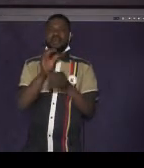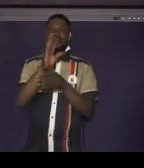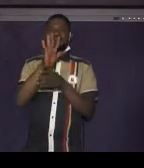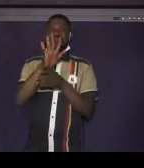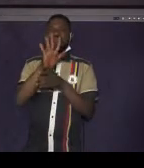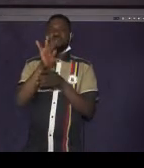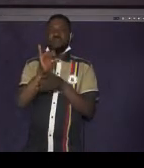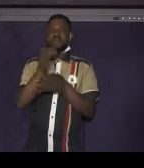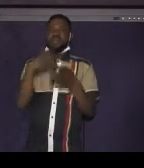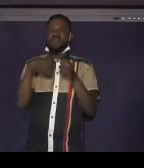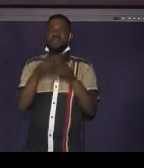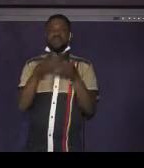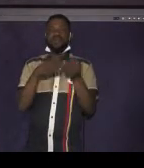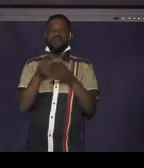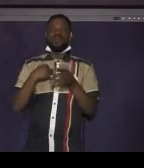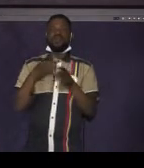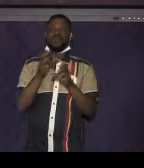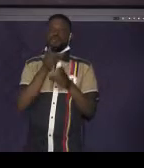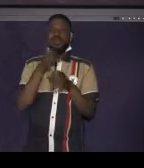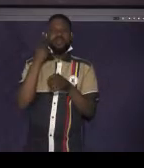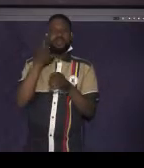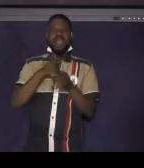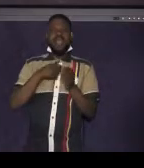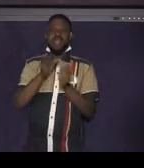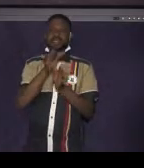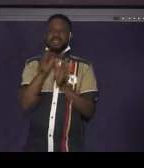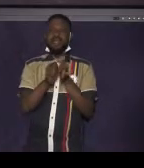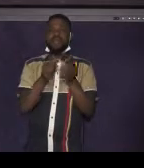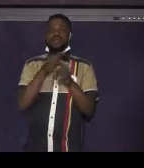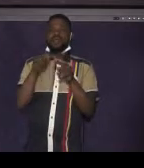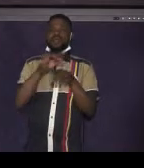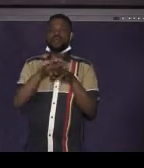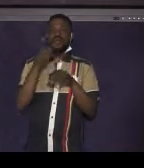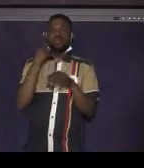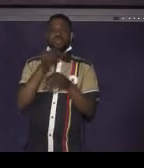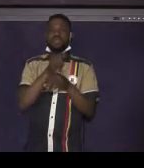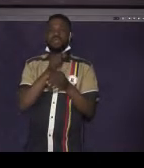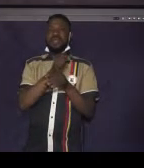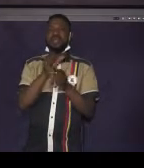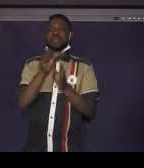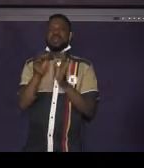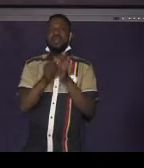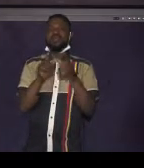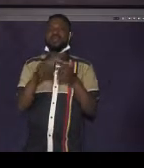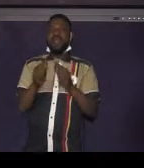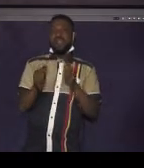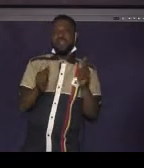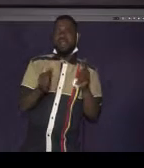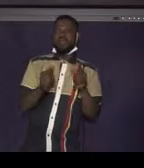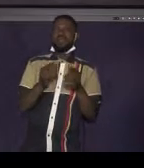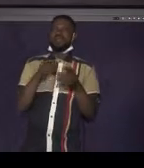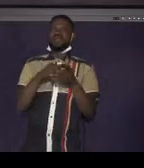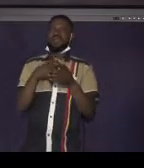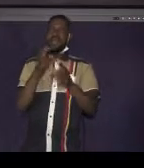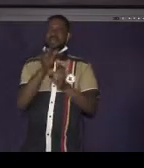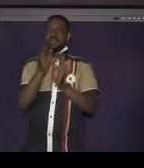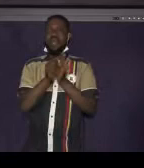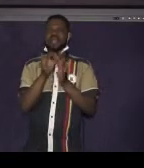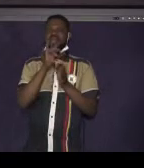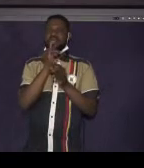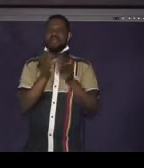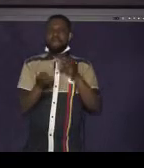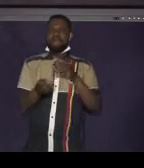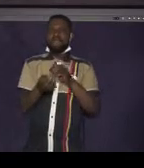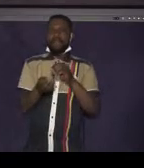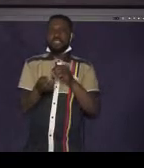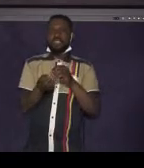5y, even though we do not see any sign, when you don't see a sign to the left of the term, the sign is positive. So